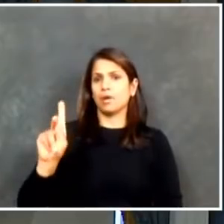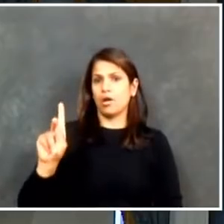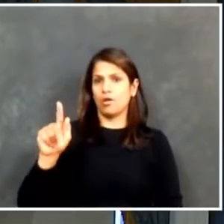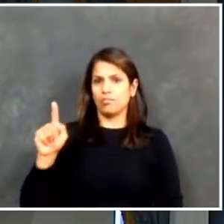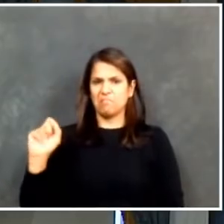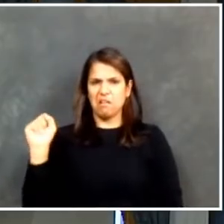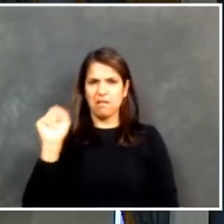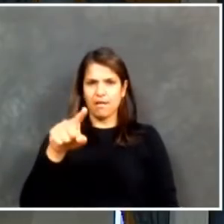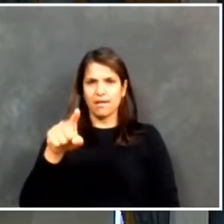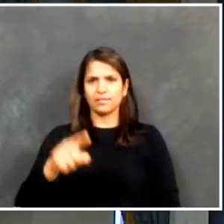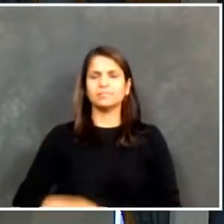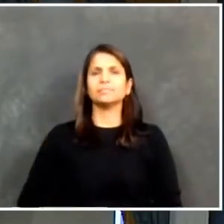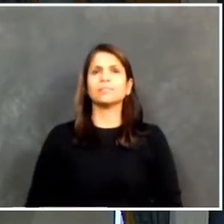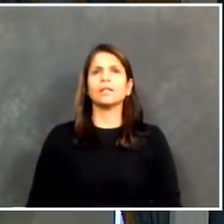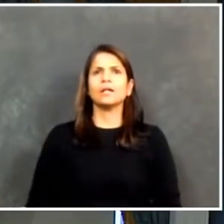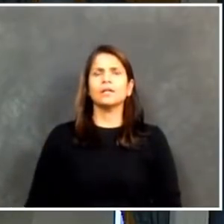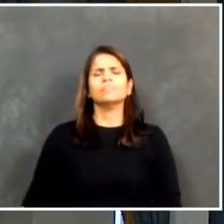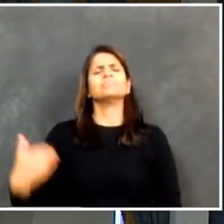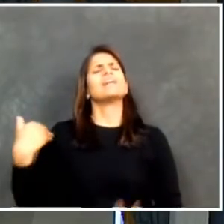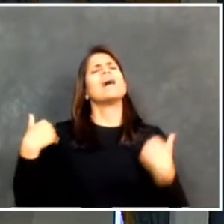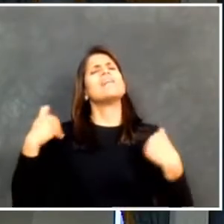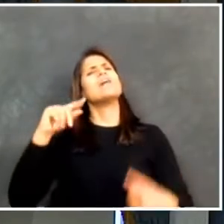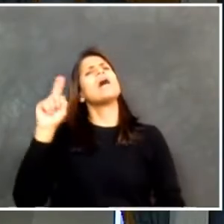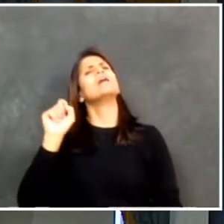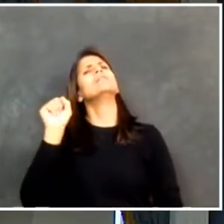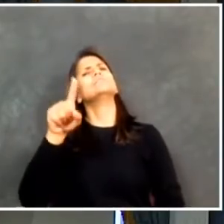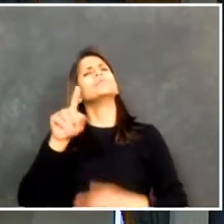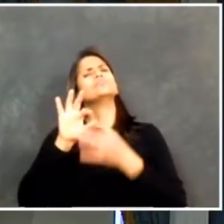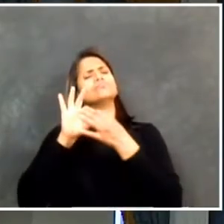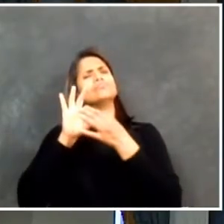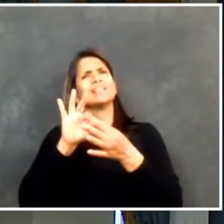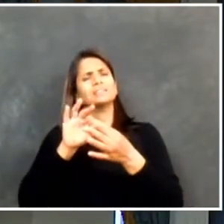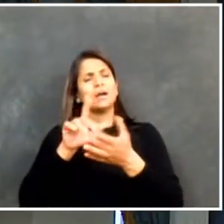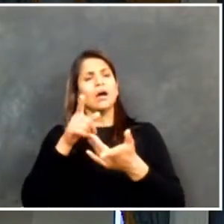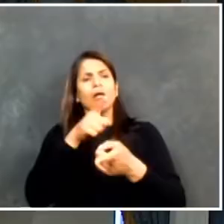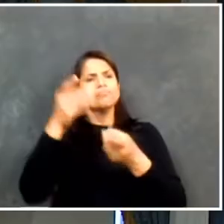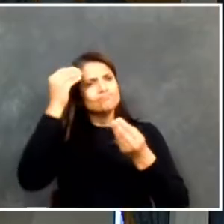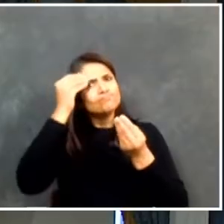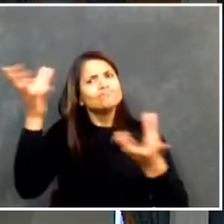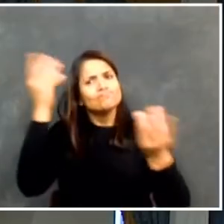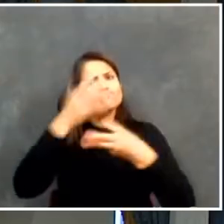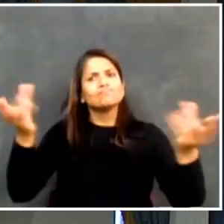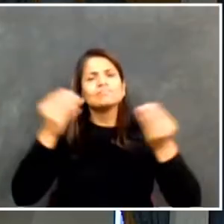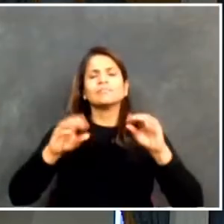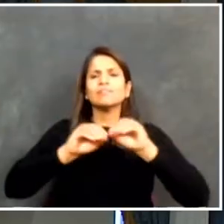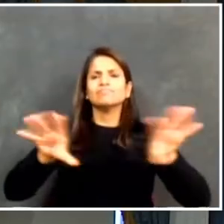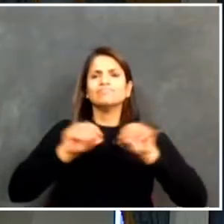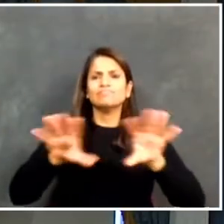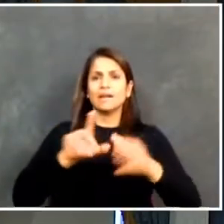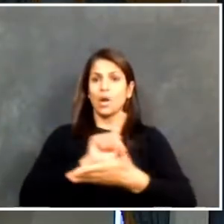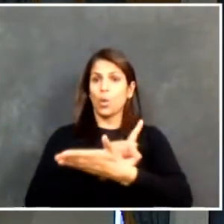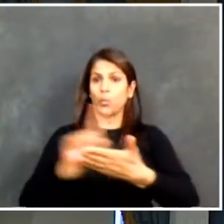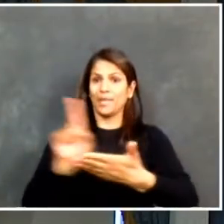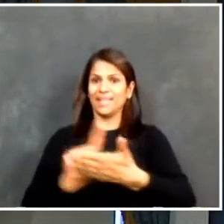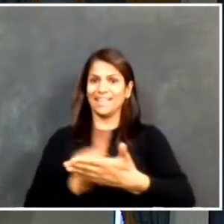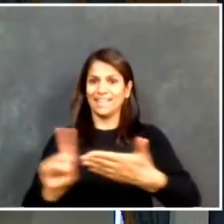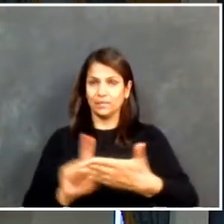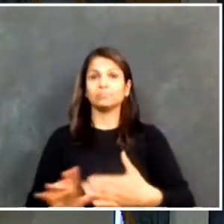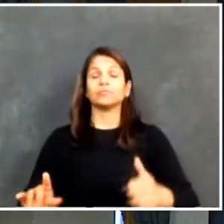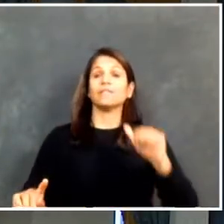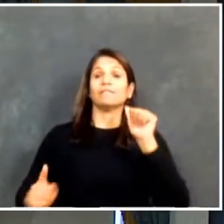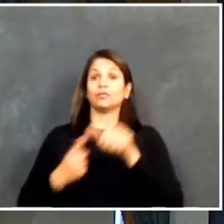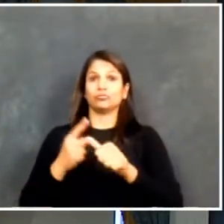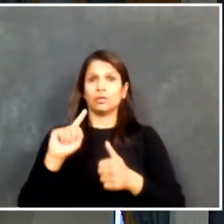The first was the almost 60% of the probable deaths that happened in the hospital in the